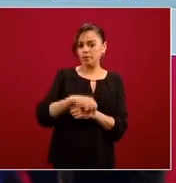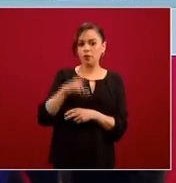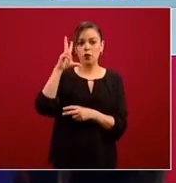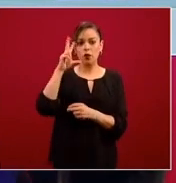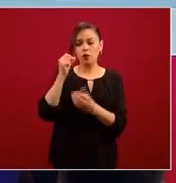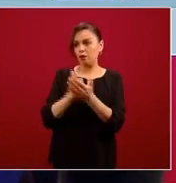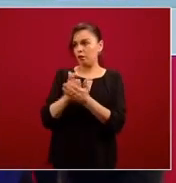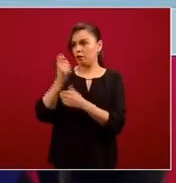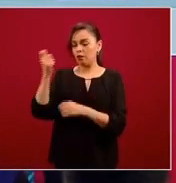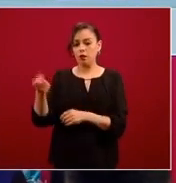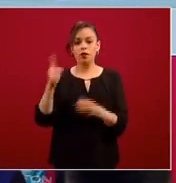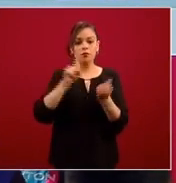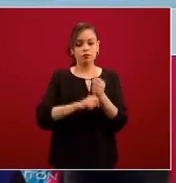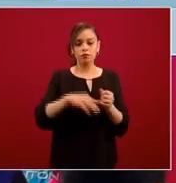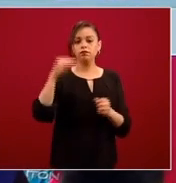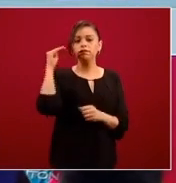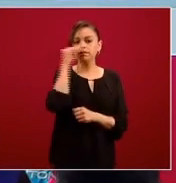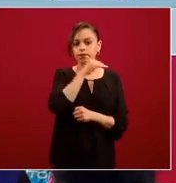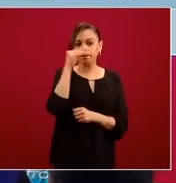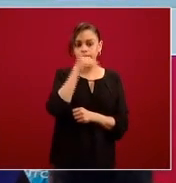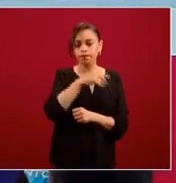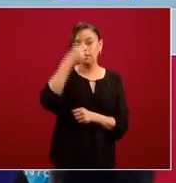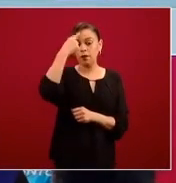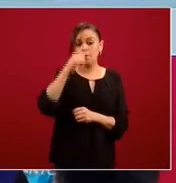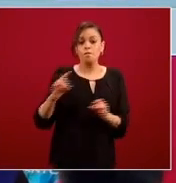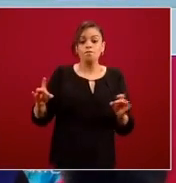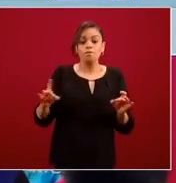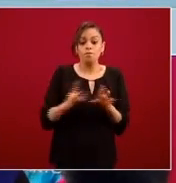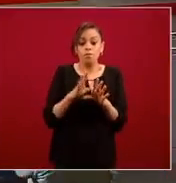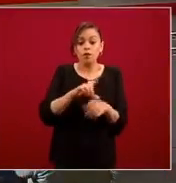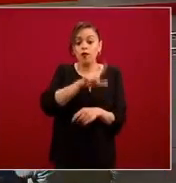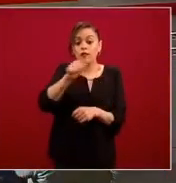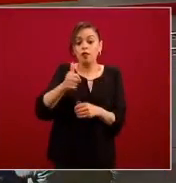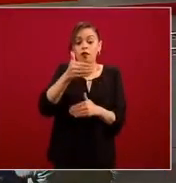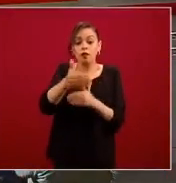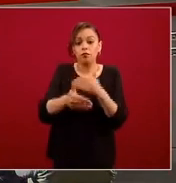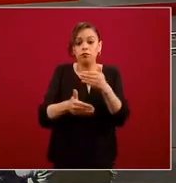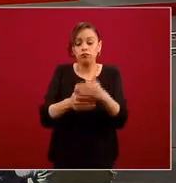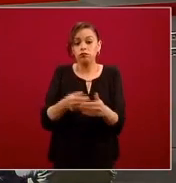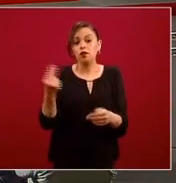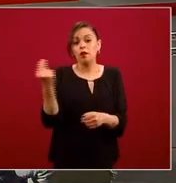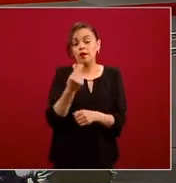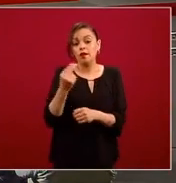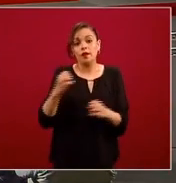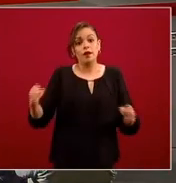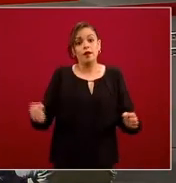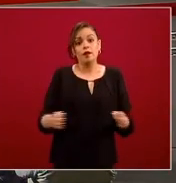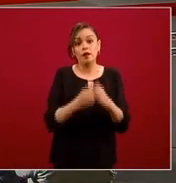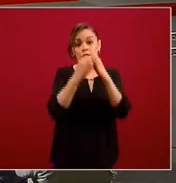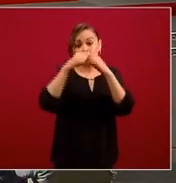Mexico without profit. This is not for profit.